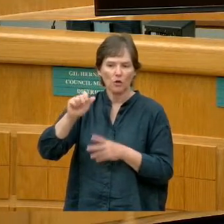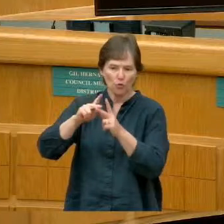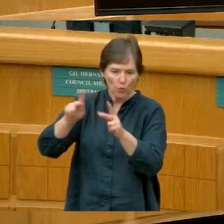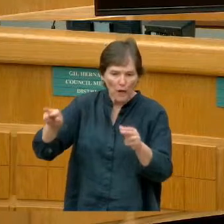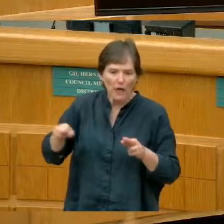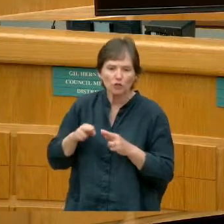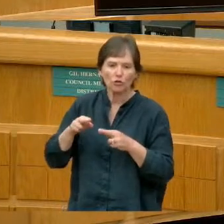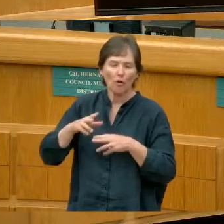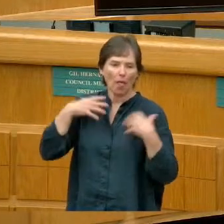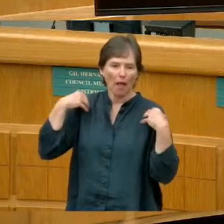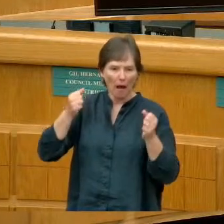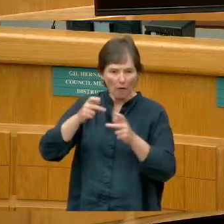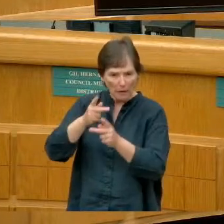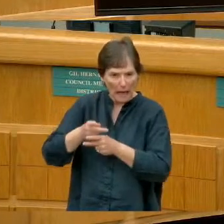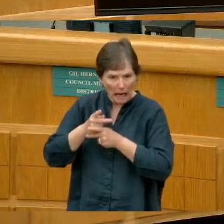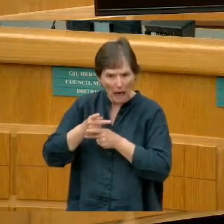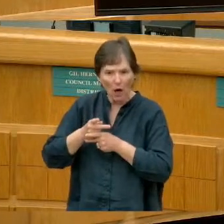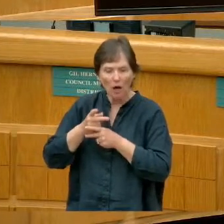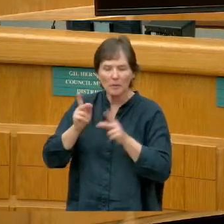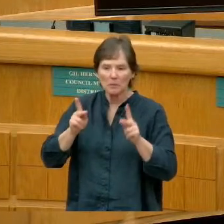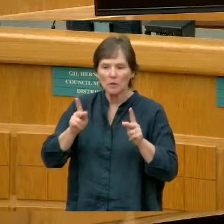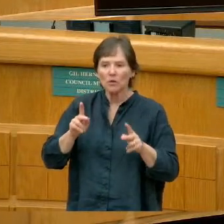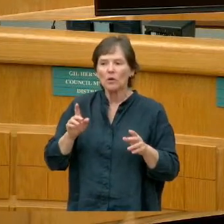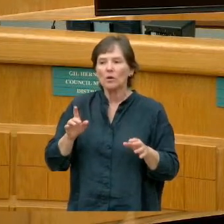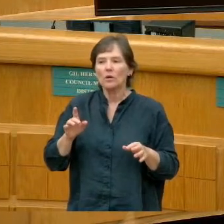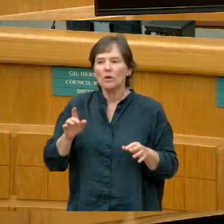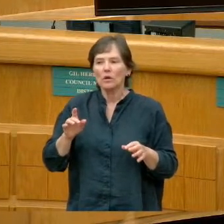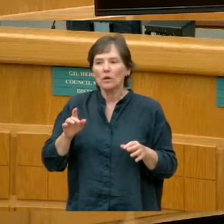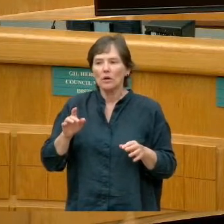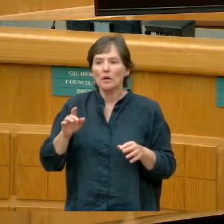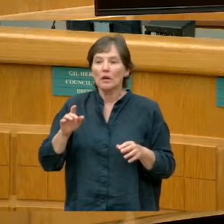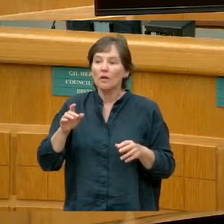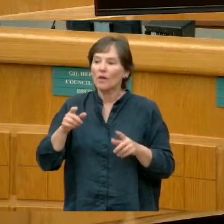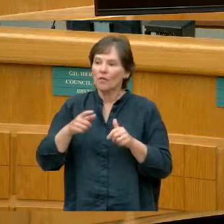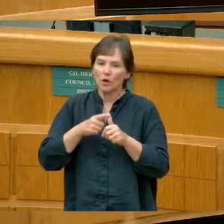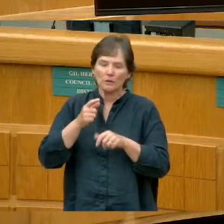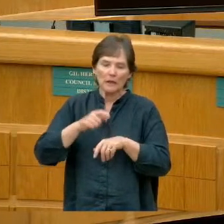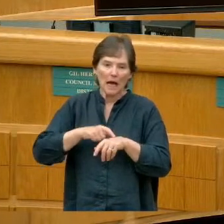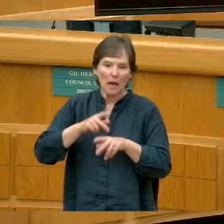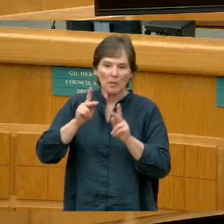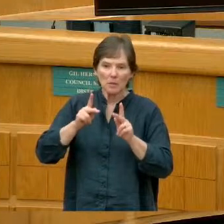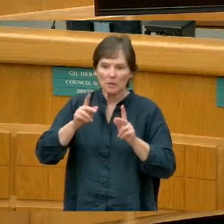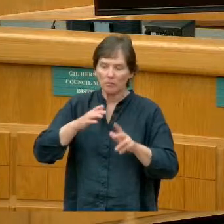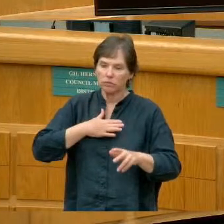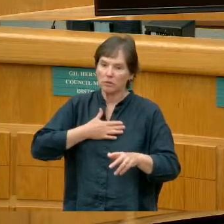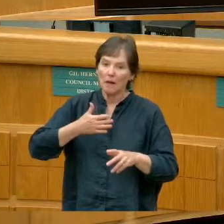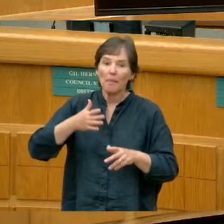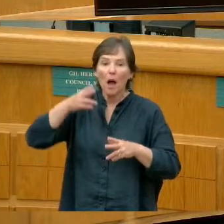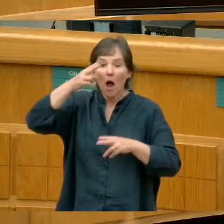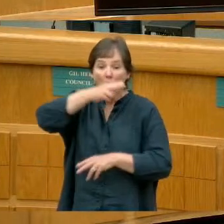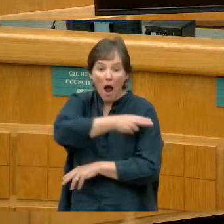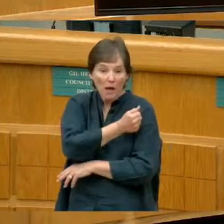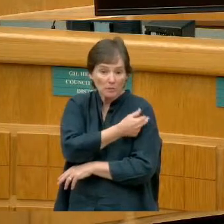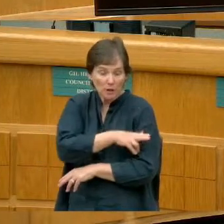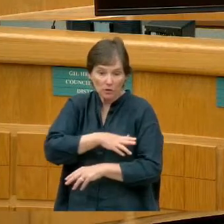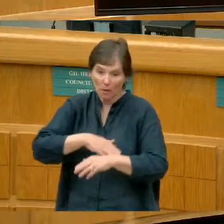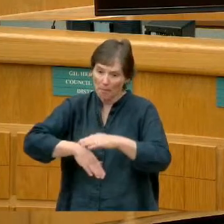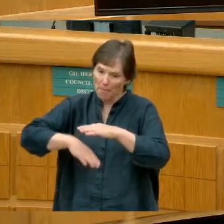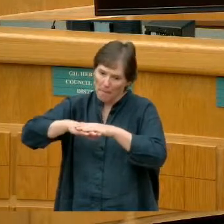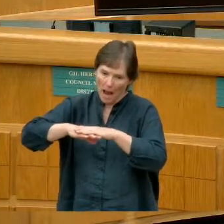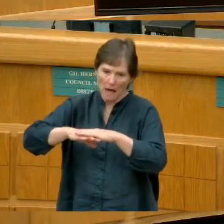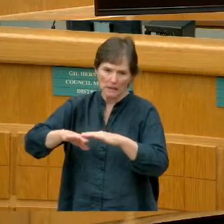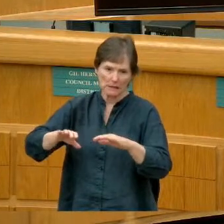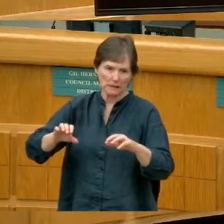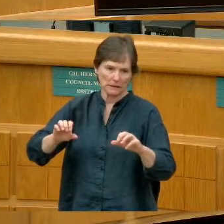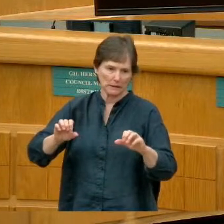first time understood the message, which is that our hospitals are at max capacity and it's becoming more